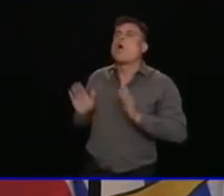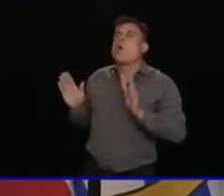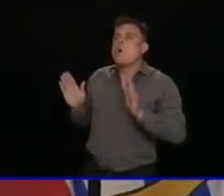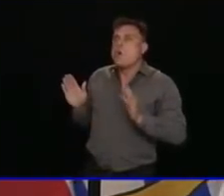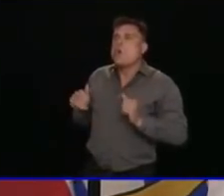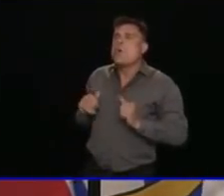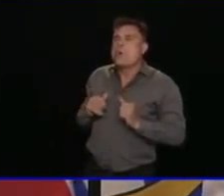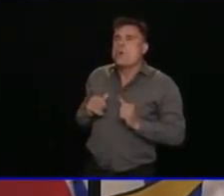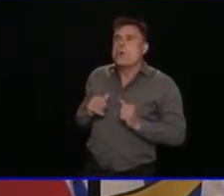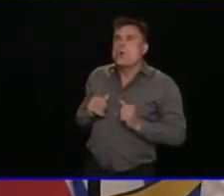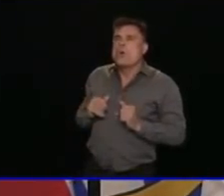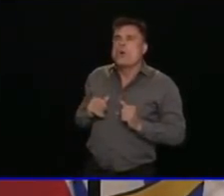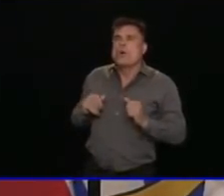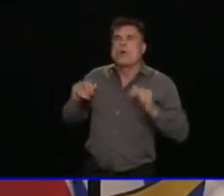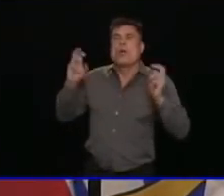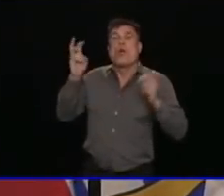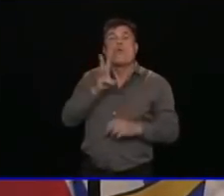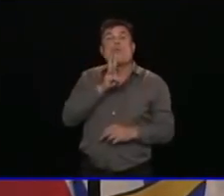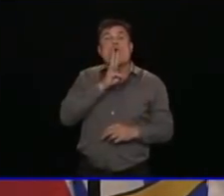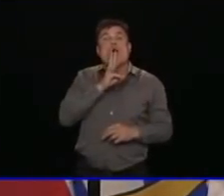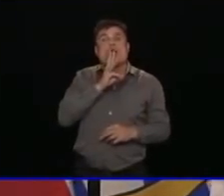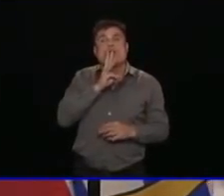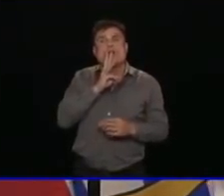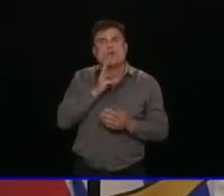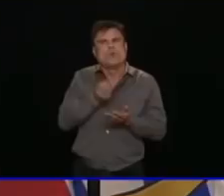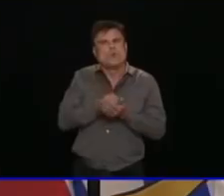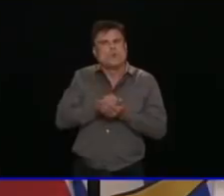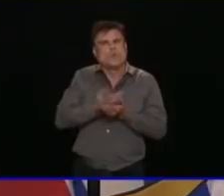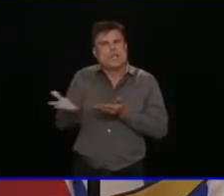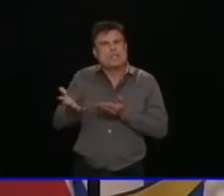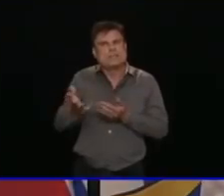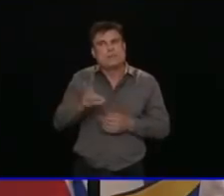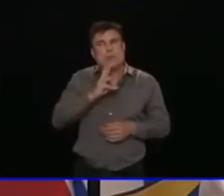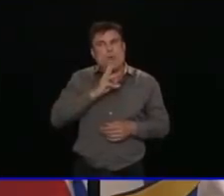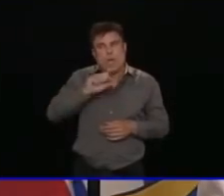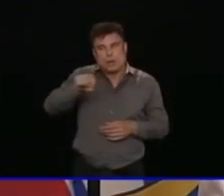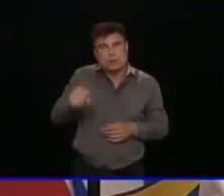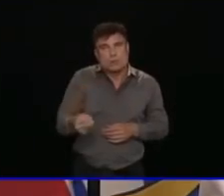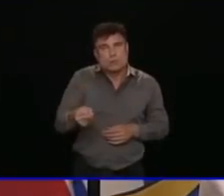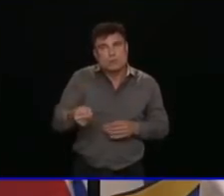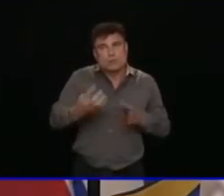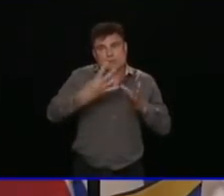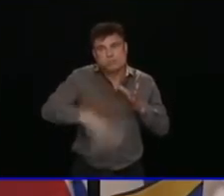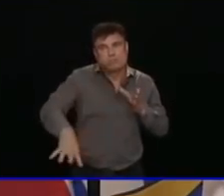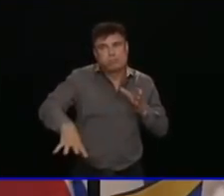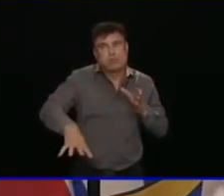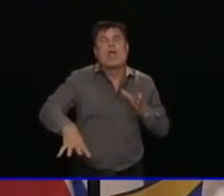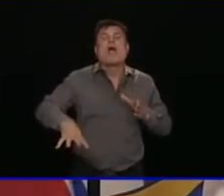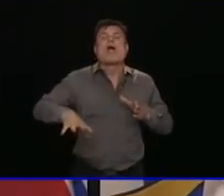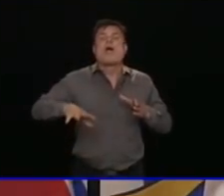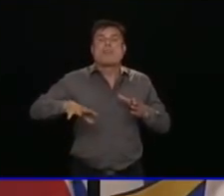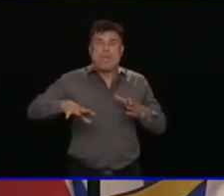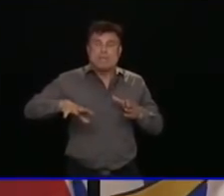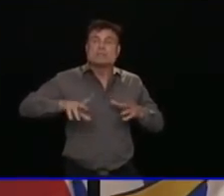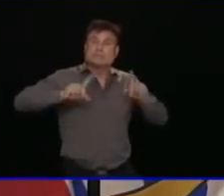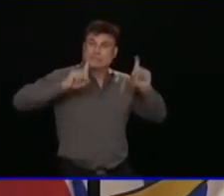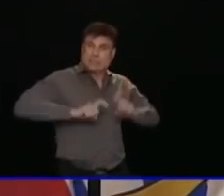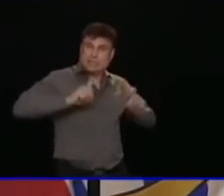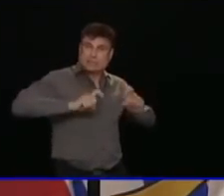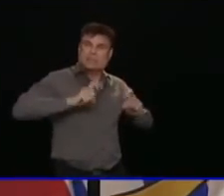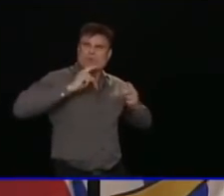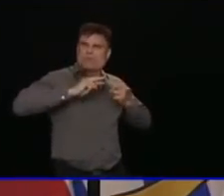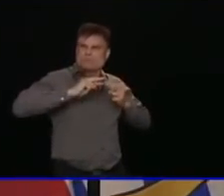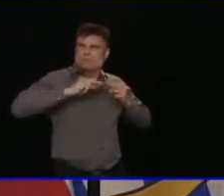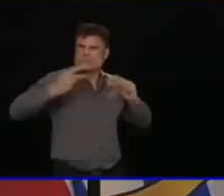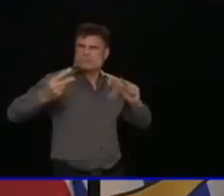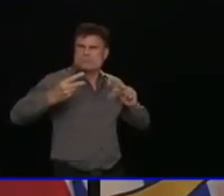Sorry. Yeah, it's kind of an exciting thing. We have some expertise that's quite unique here. So wastewater tracking is something